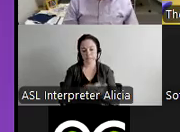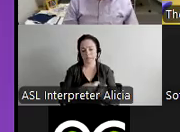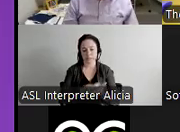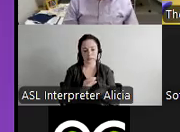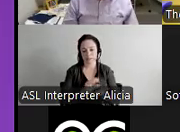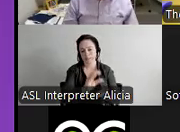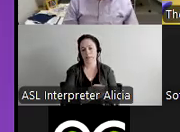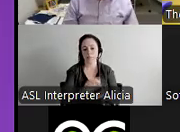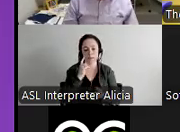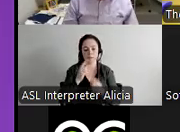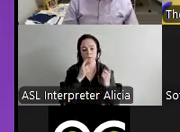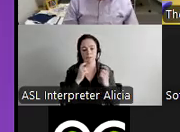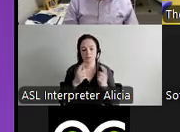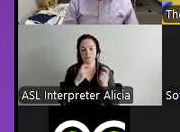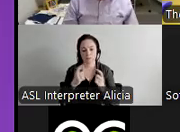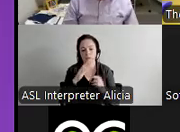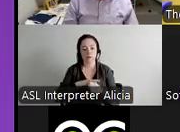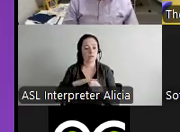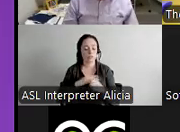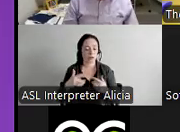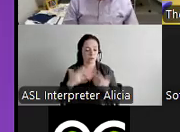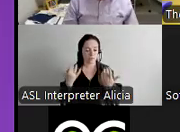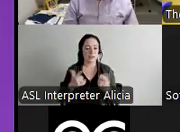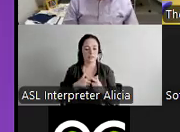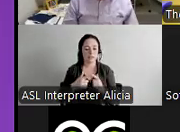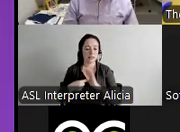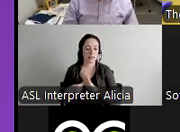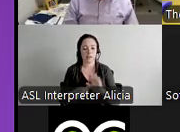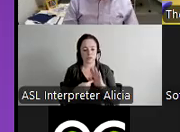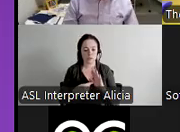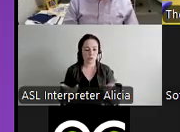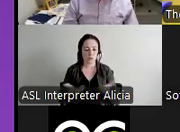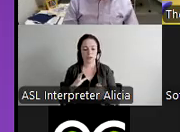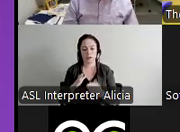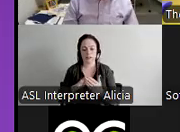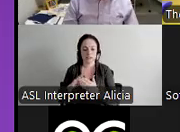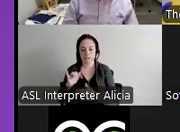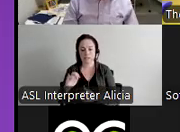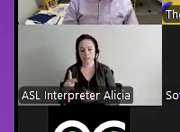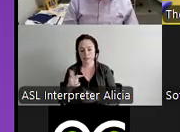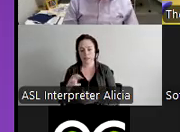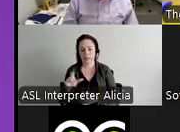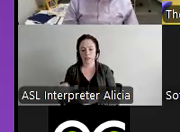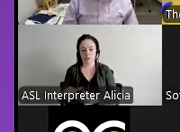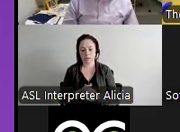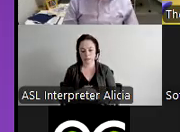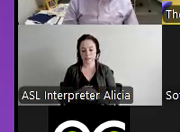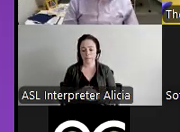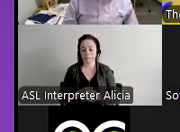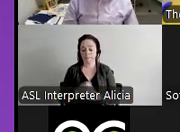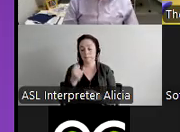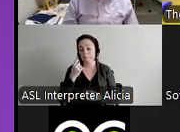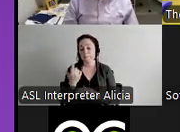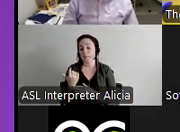culminated in a show here at the City Link Gallery. And then last year,